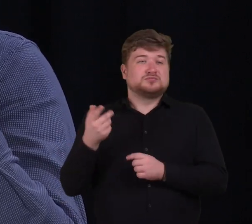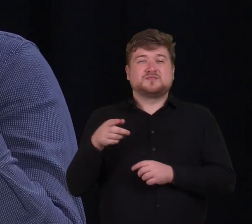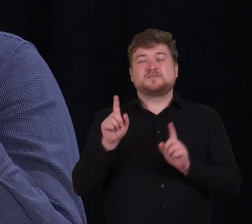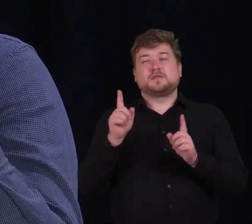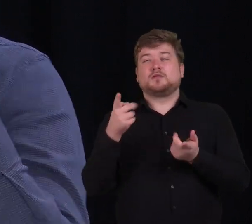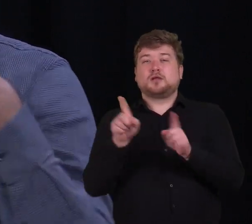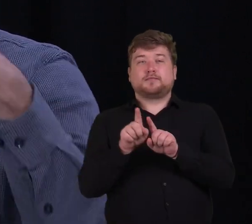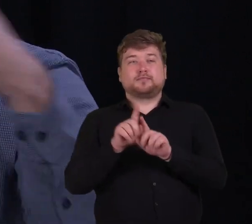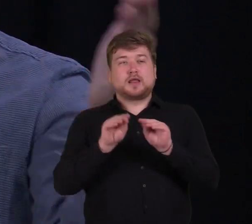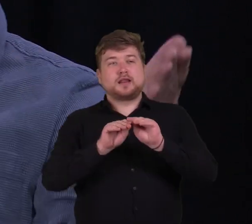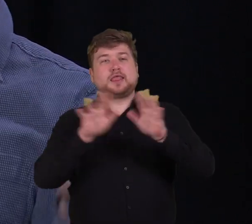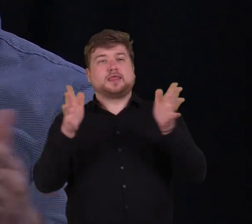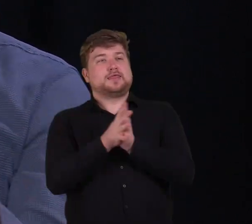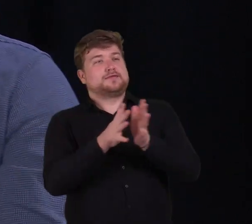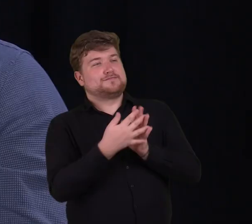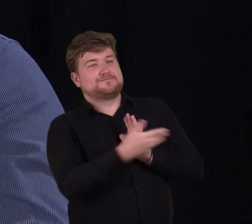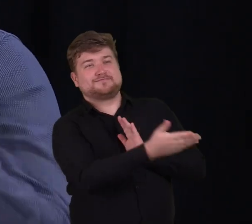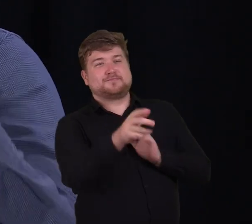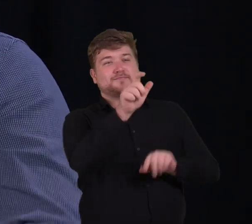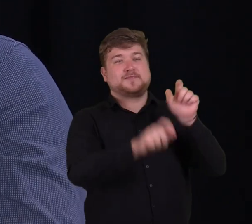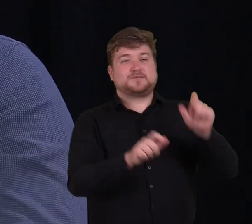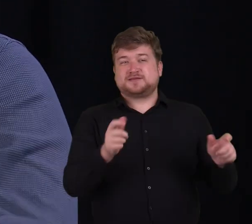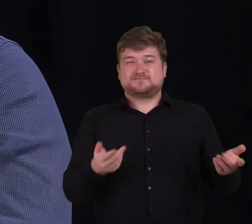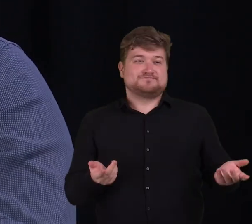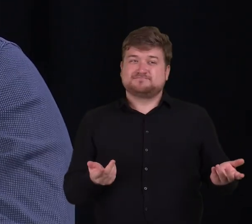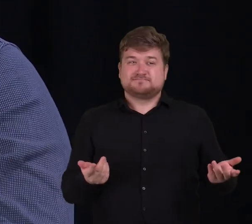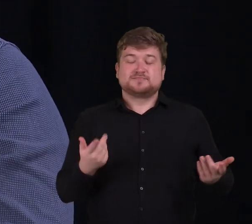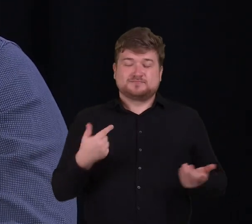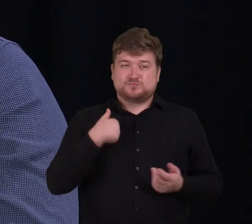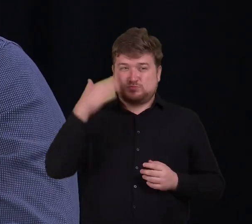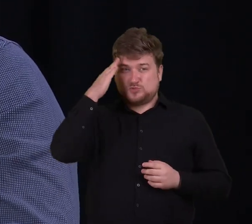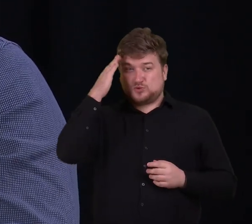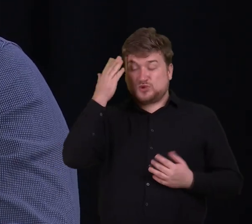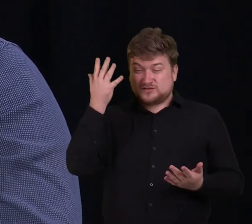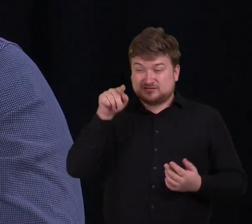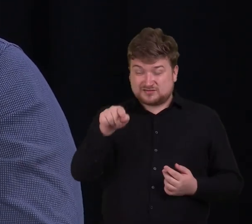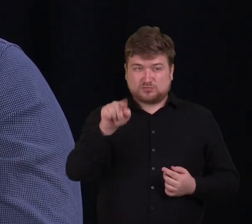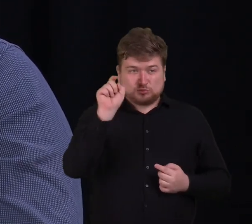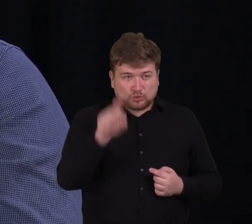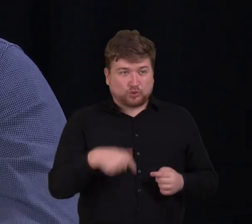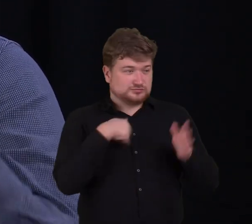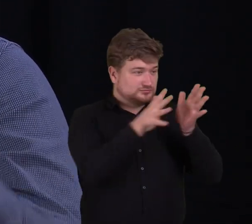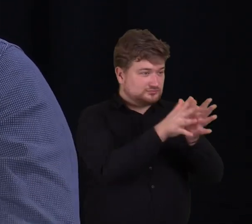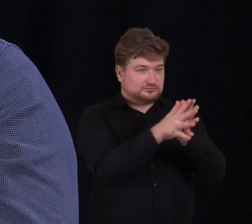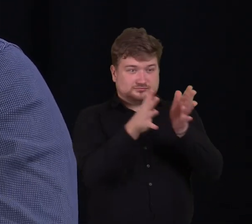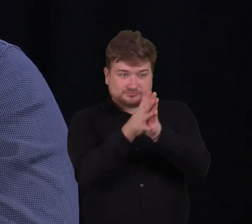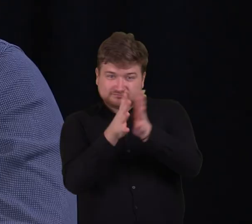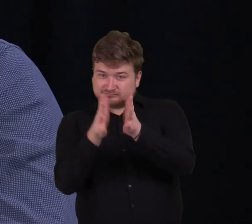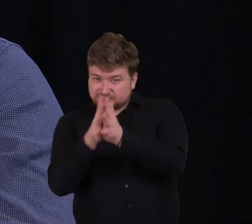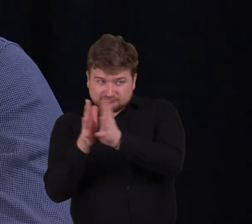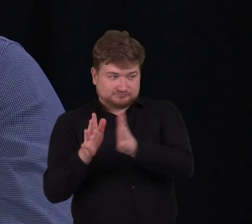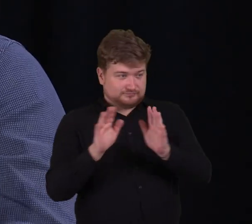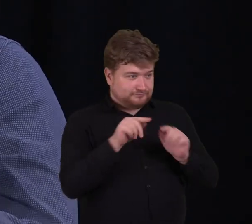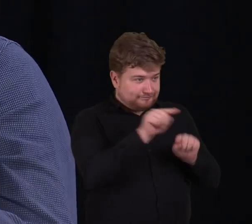about other fund. Oh, then we have other regulations. So what happened is that in now this programming